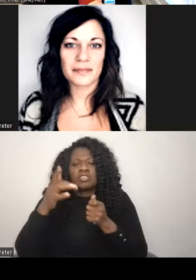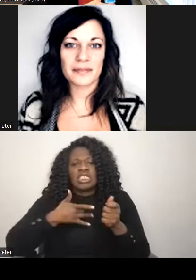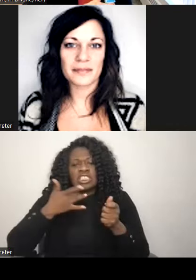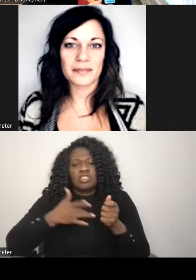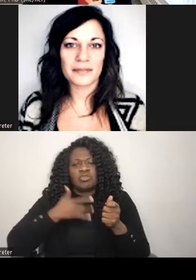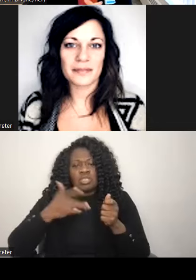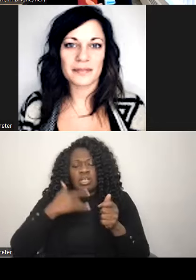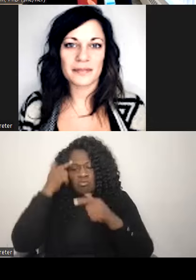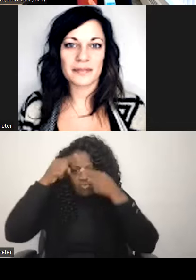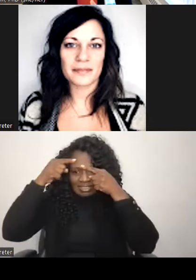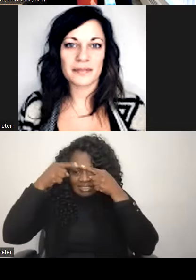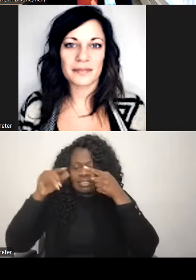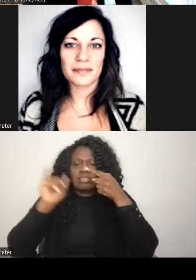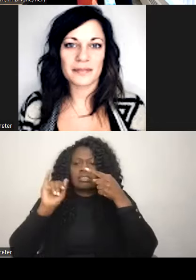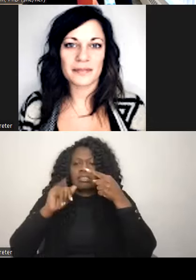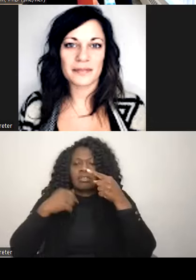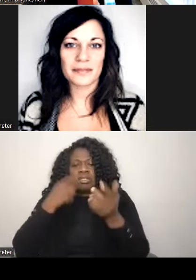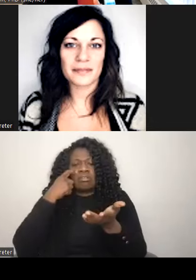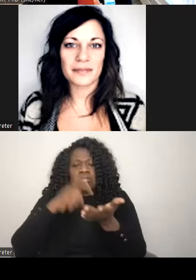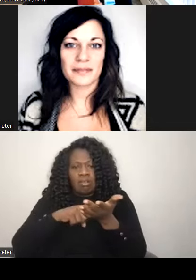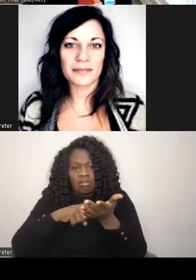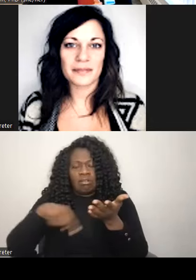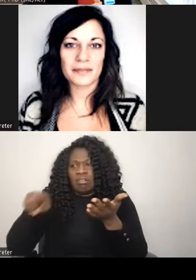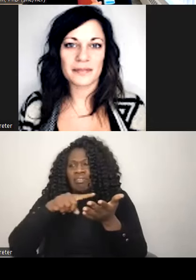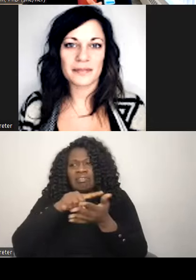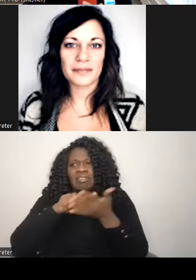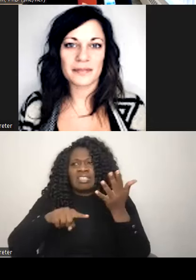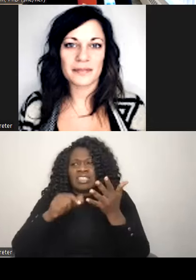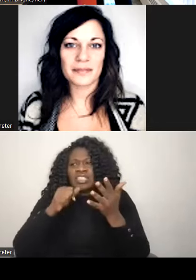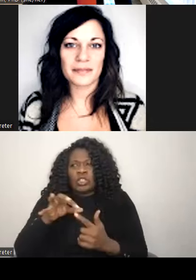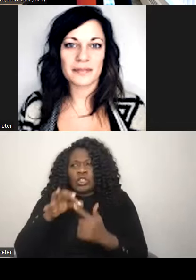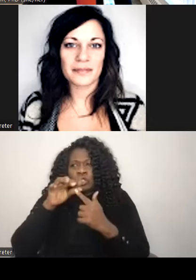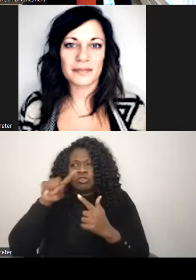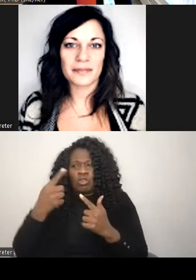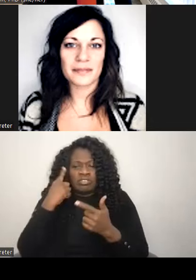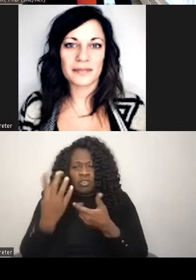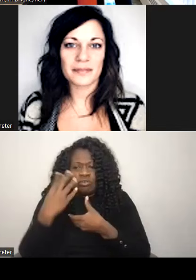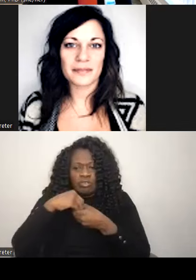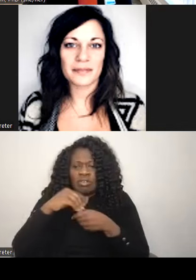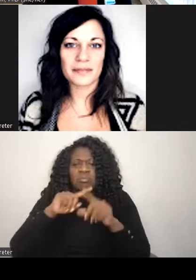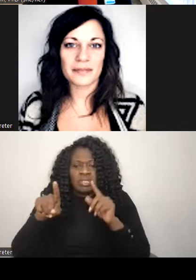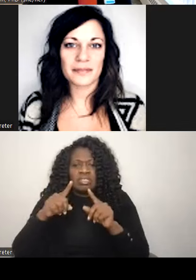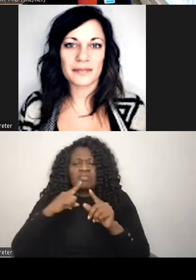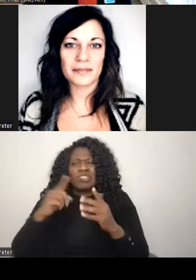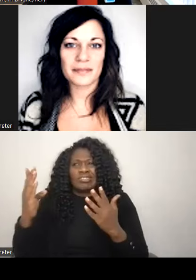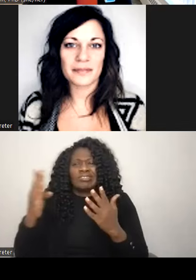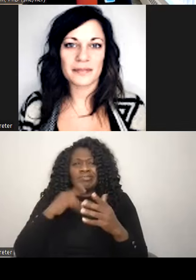although we are increasingly acknowledging that these are not unique to autism, but they actually cross